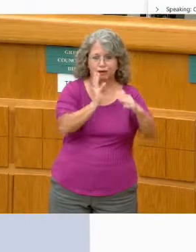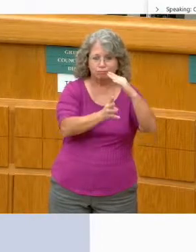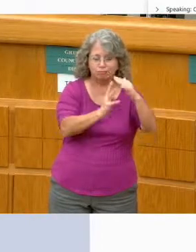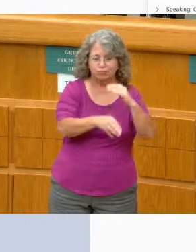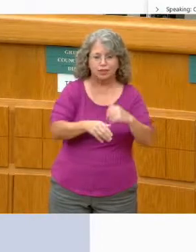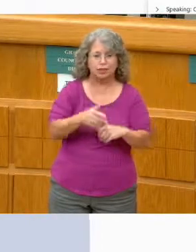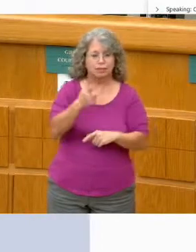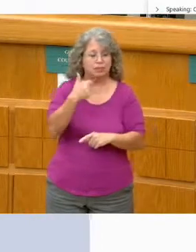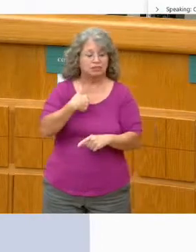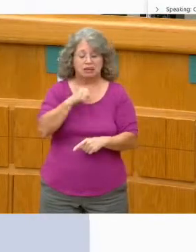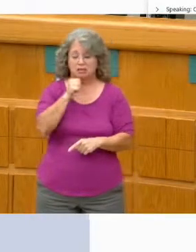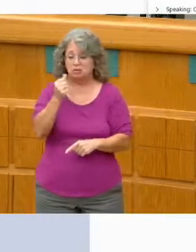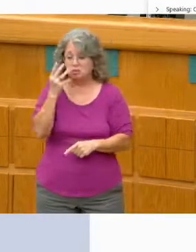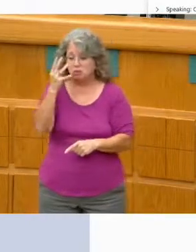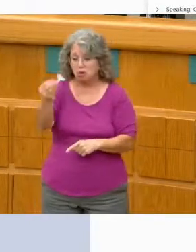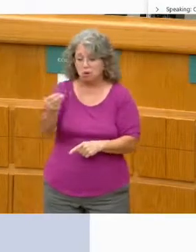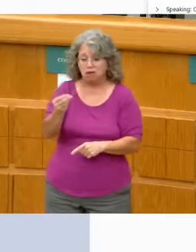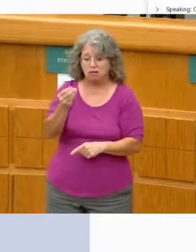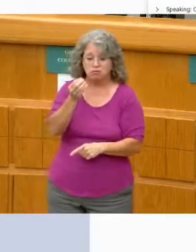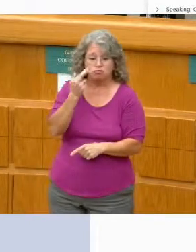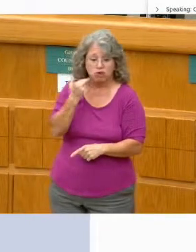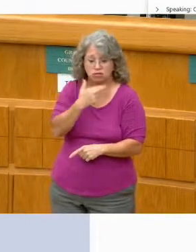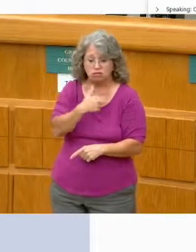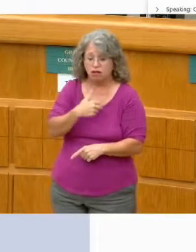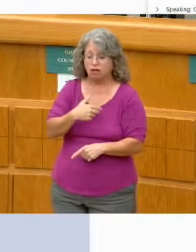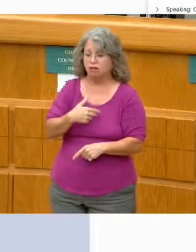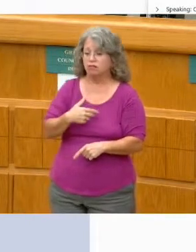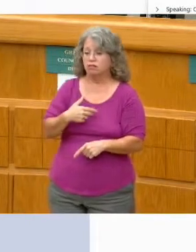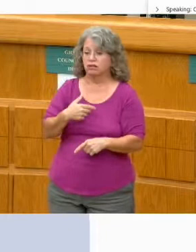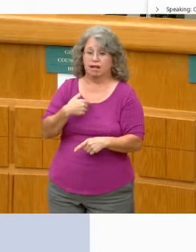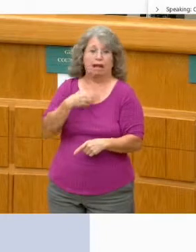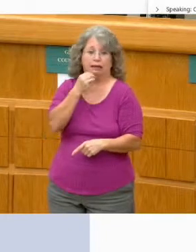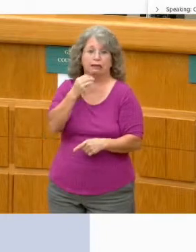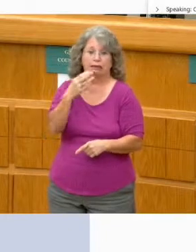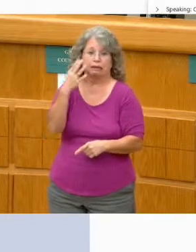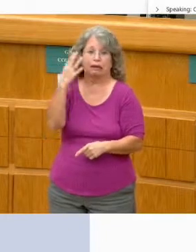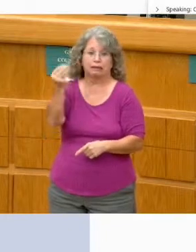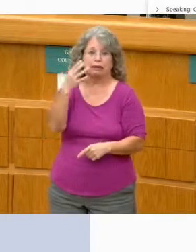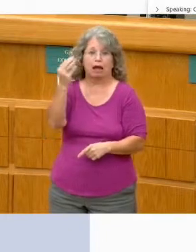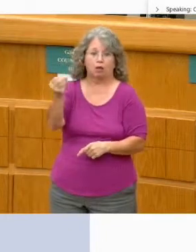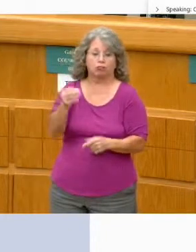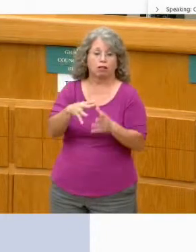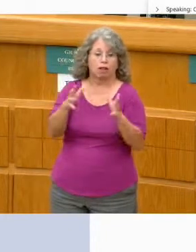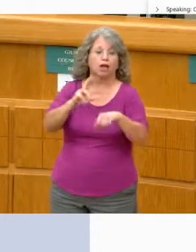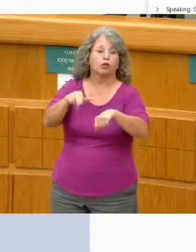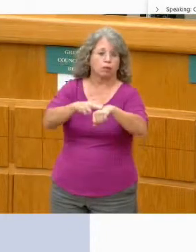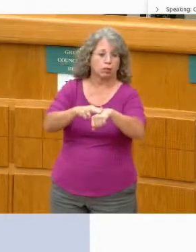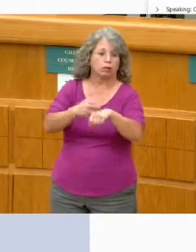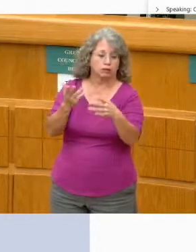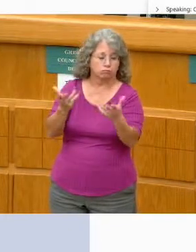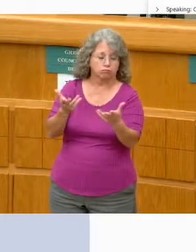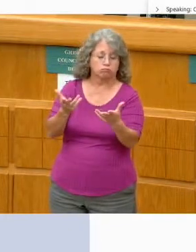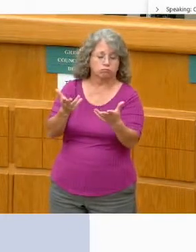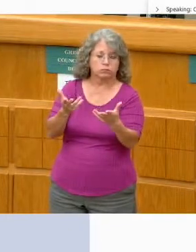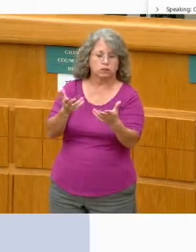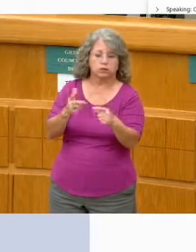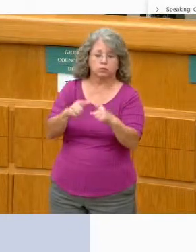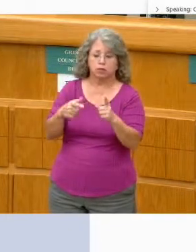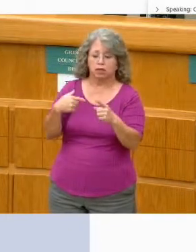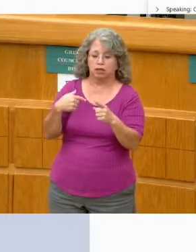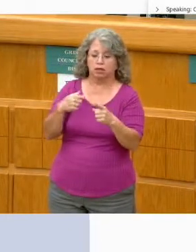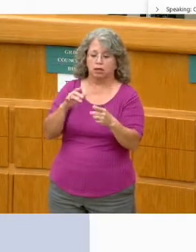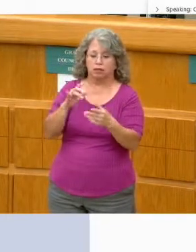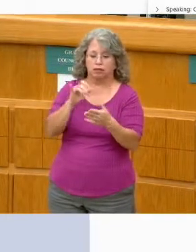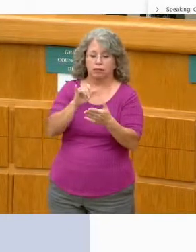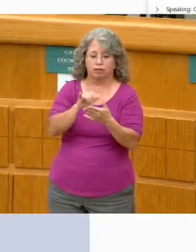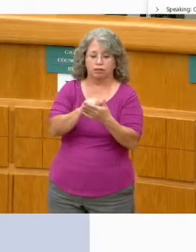doing takeout or eating and drinking at home. I'm not going out to the bar. Say that, I eat out a lot in my normal